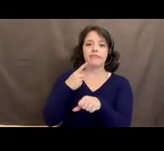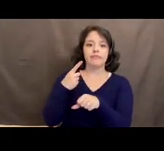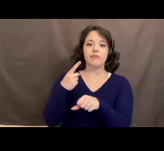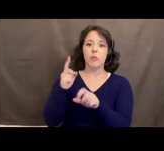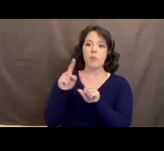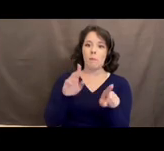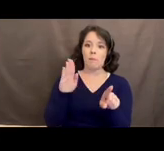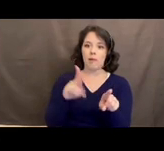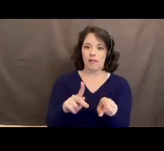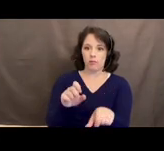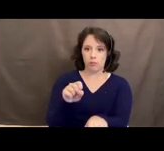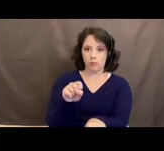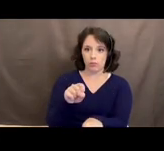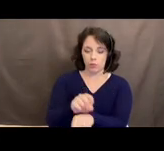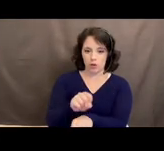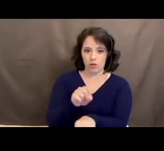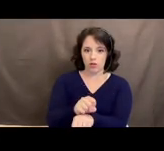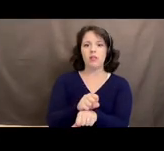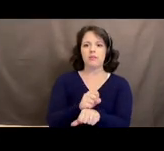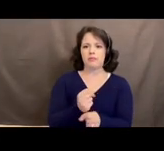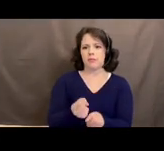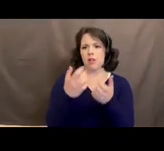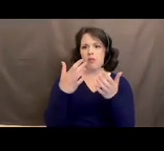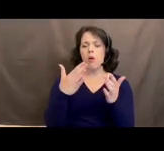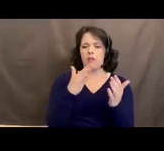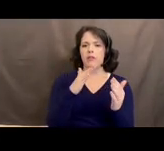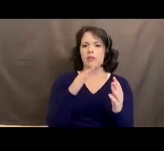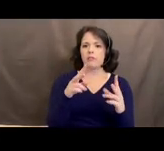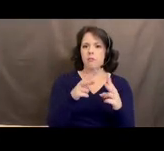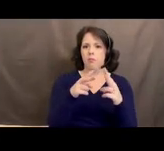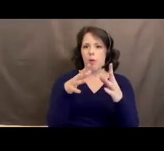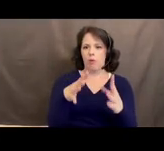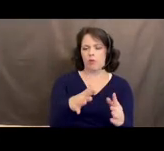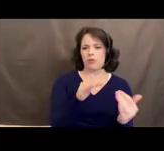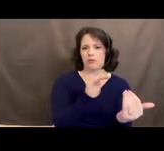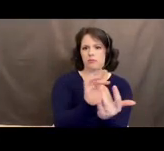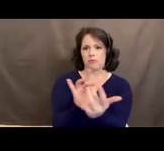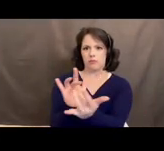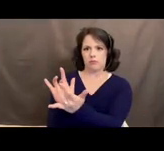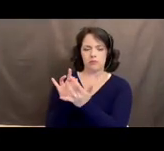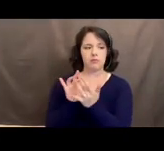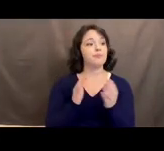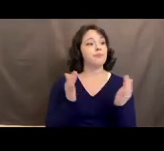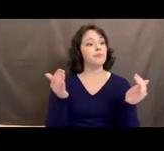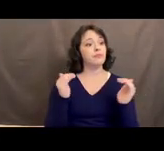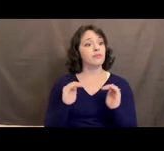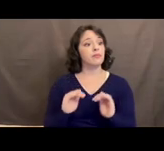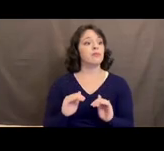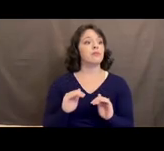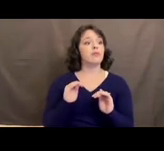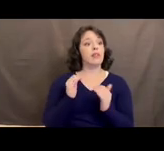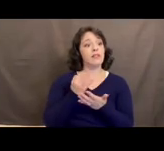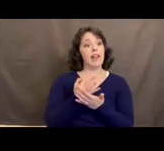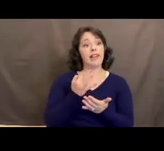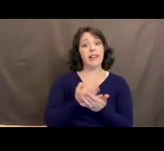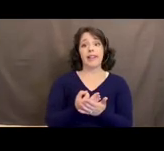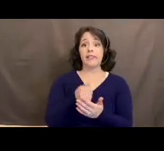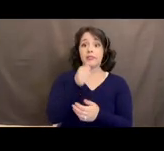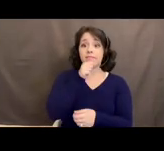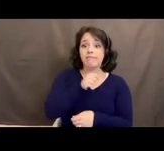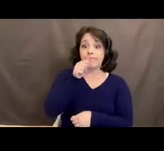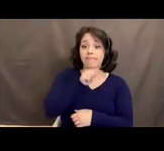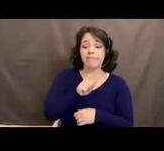to work. We have a financial resilience center. There's a small business hub. If any of these are